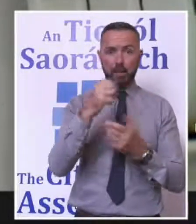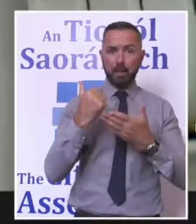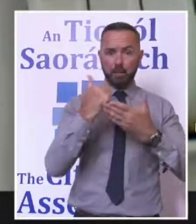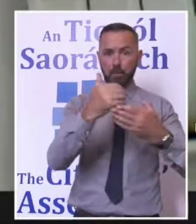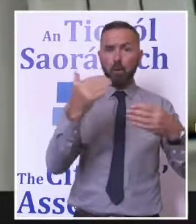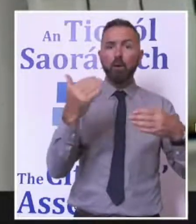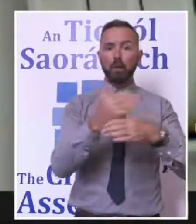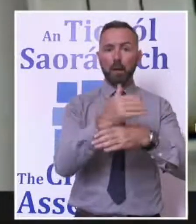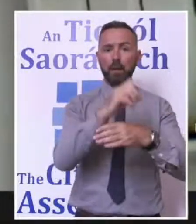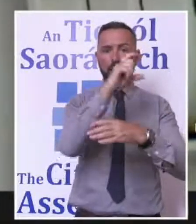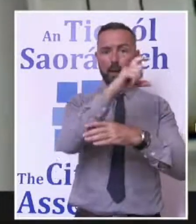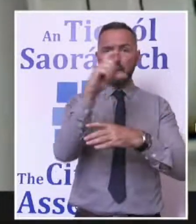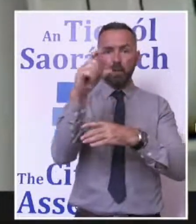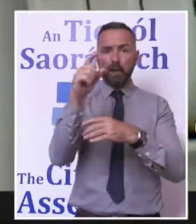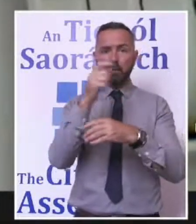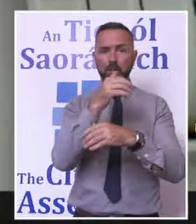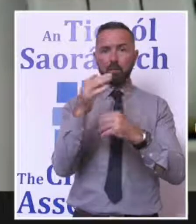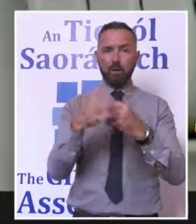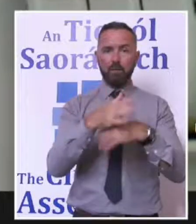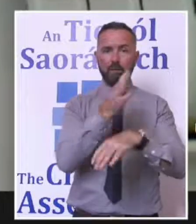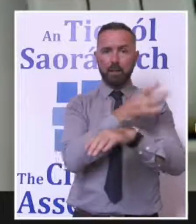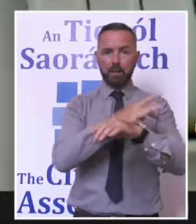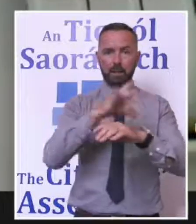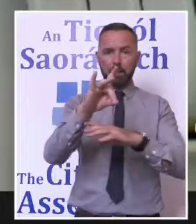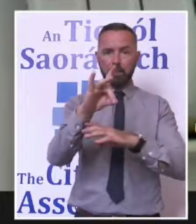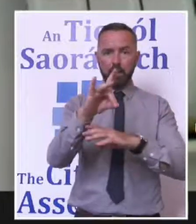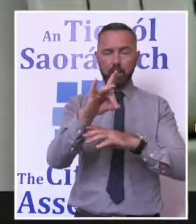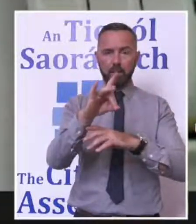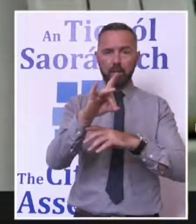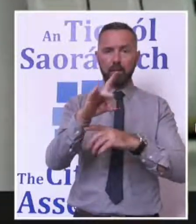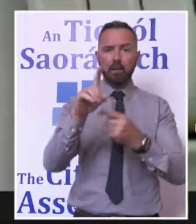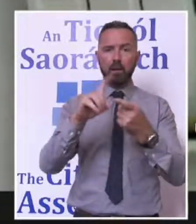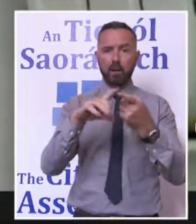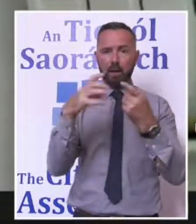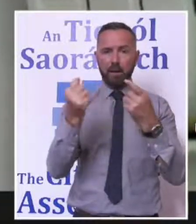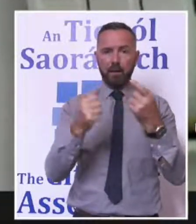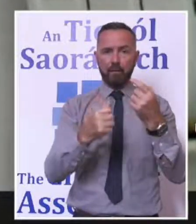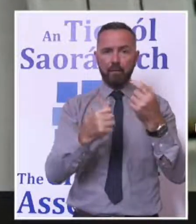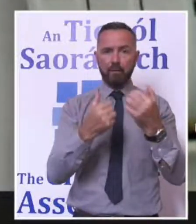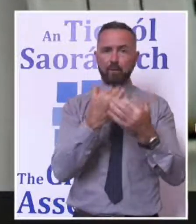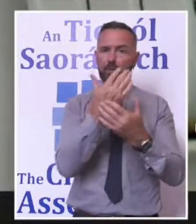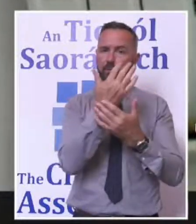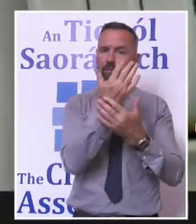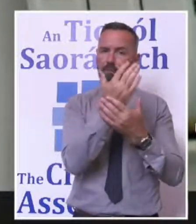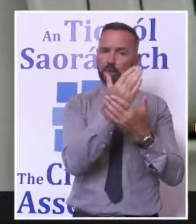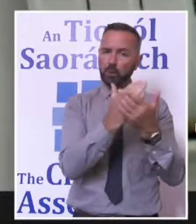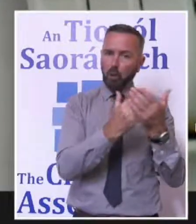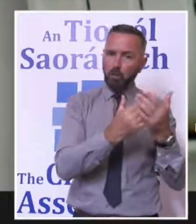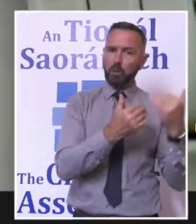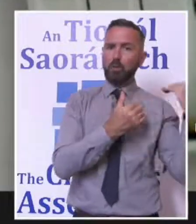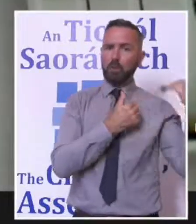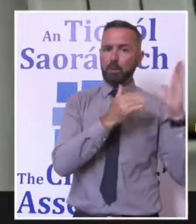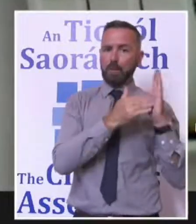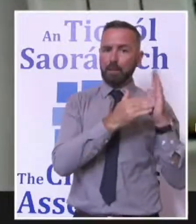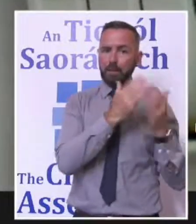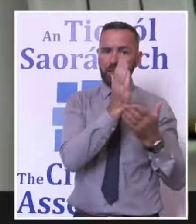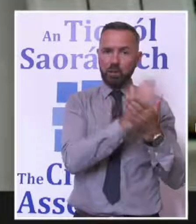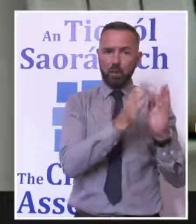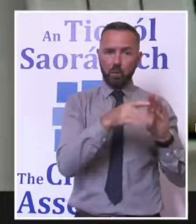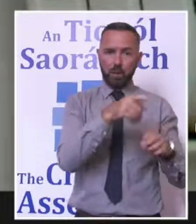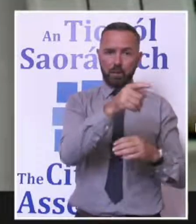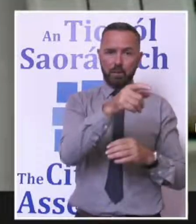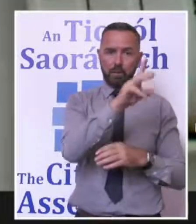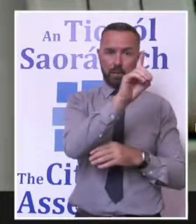the City and County Council of Limerick, having a range of responsibilities shared between it